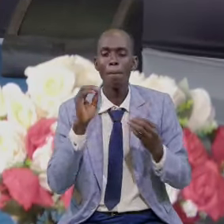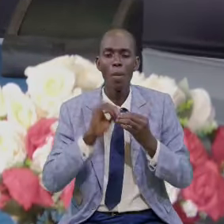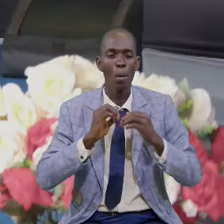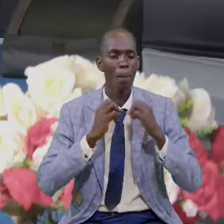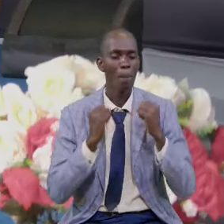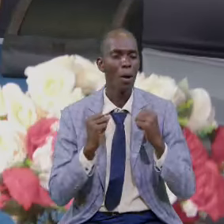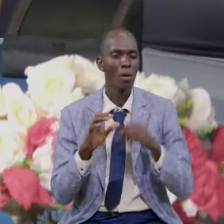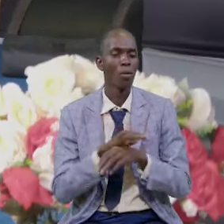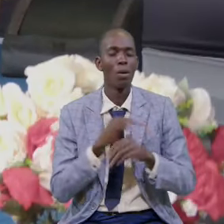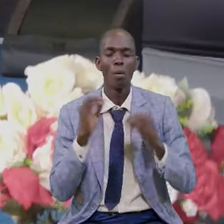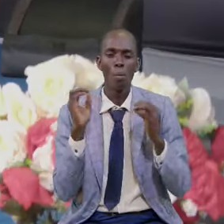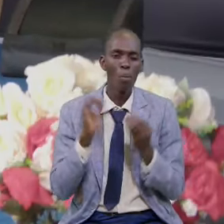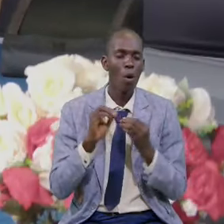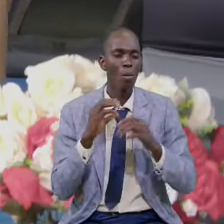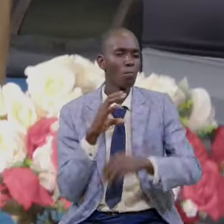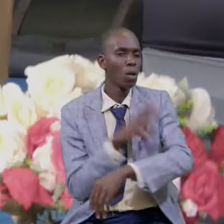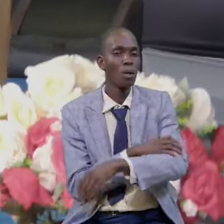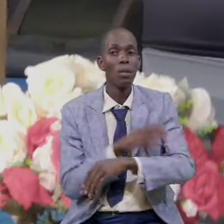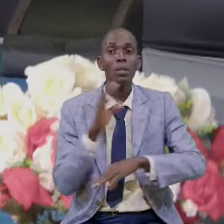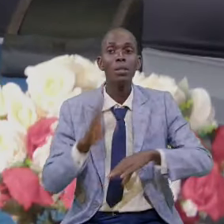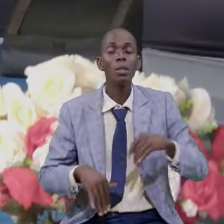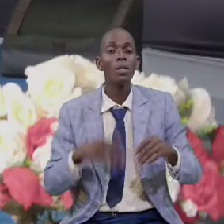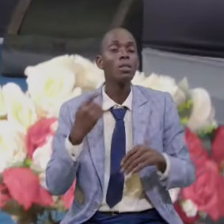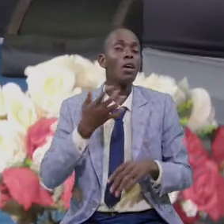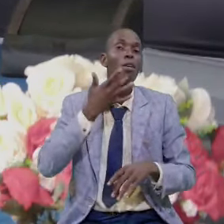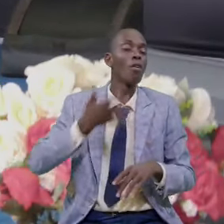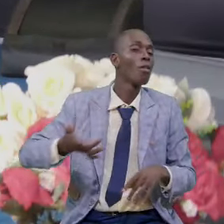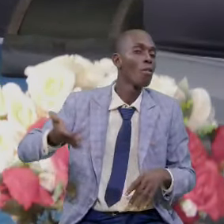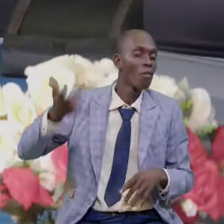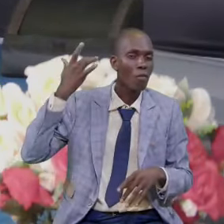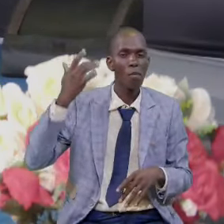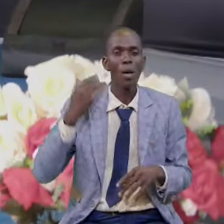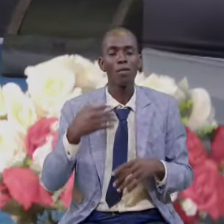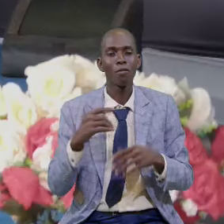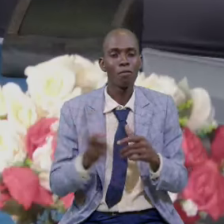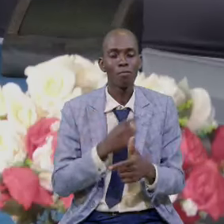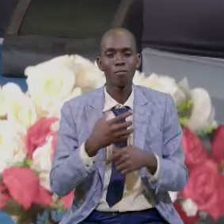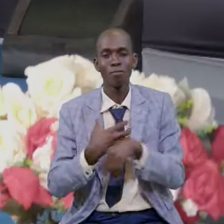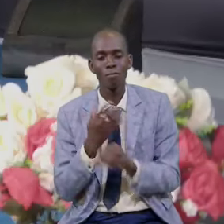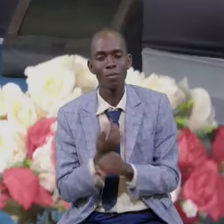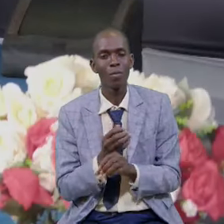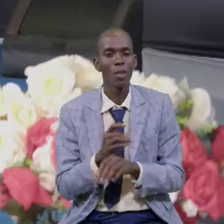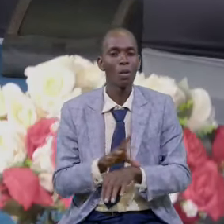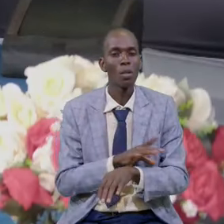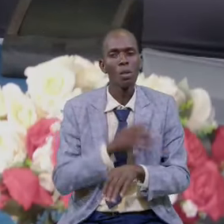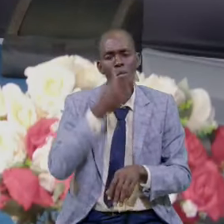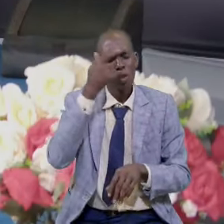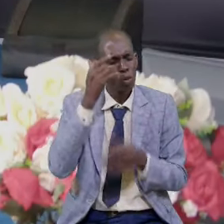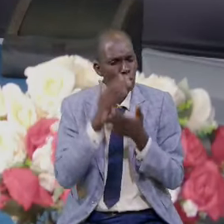is more powerful than the computer they had at first. It's because somebody had a cause to live for, and they keep